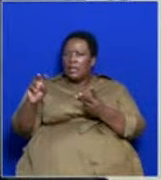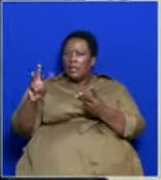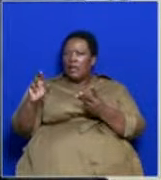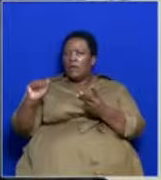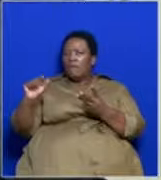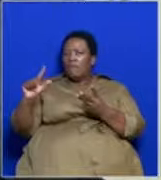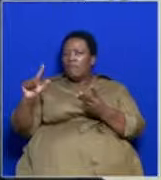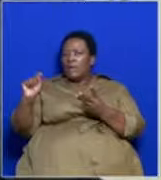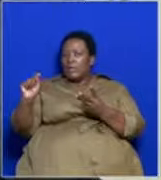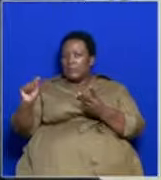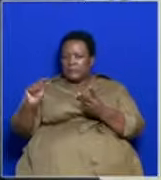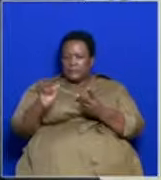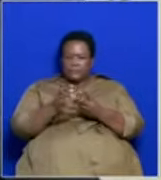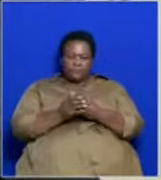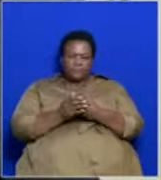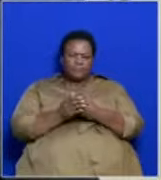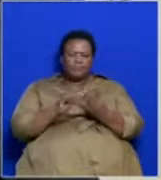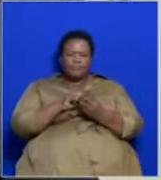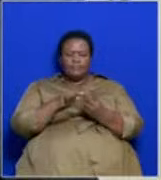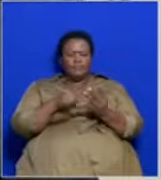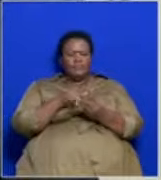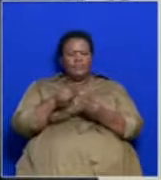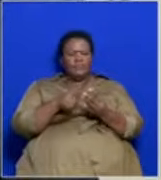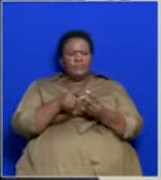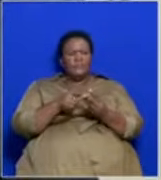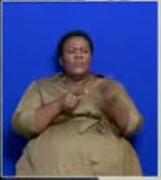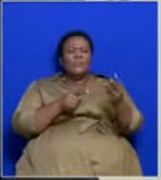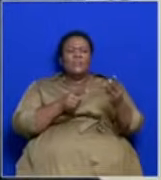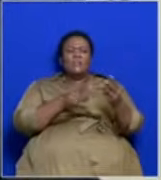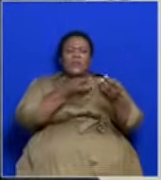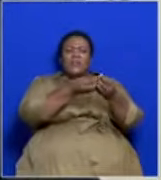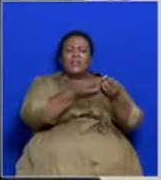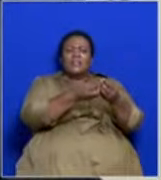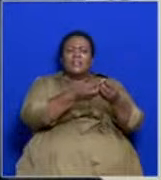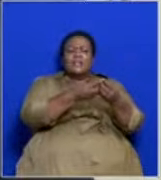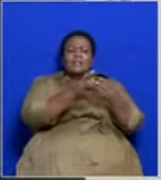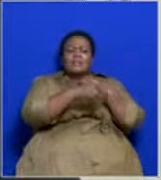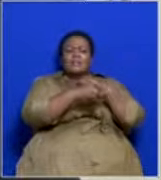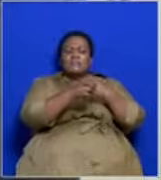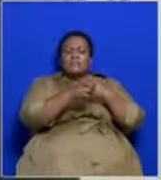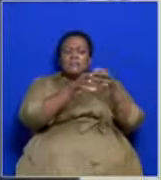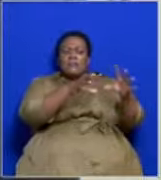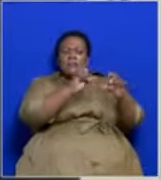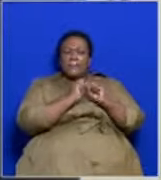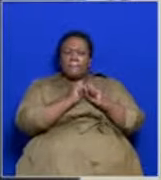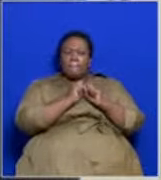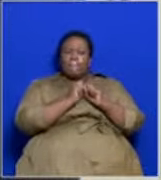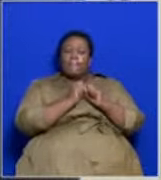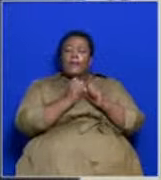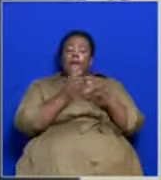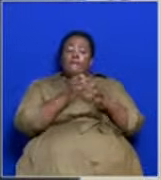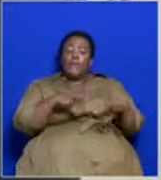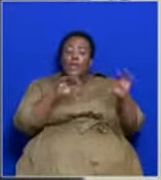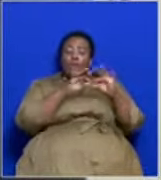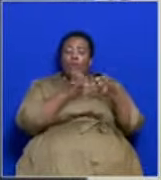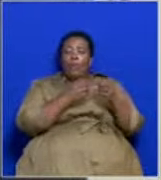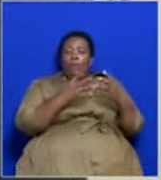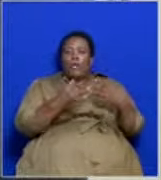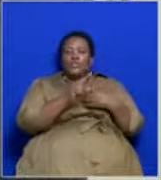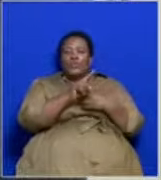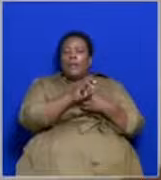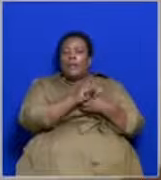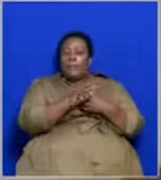They seized stock valued at over 1 million rands, along with the truck and trailer it